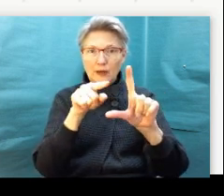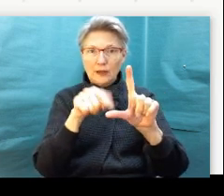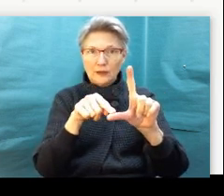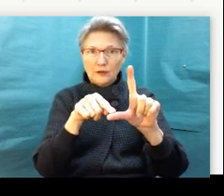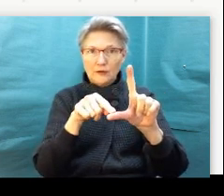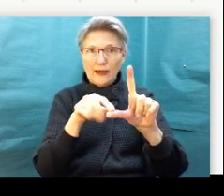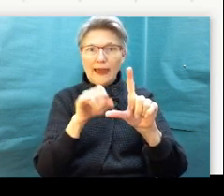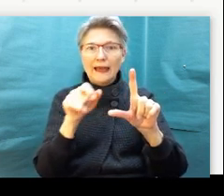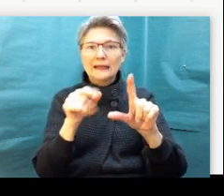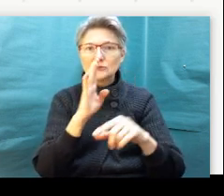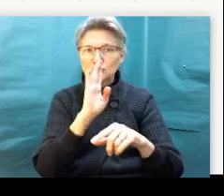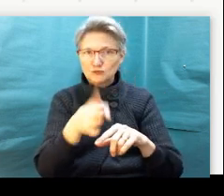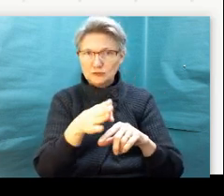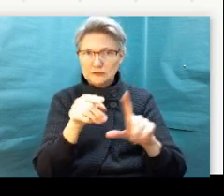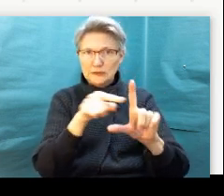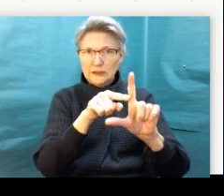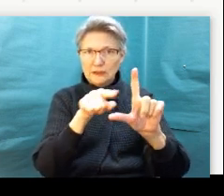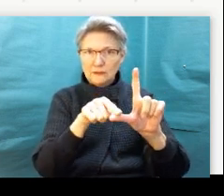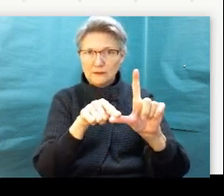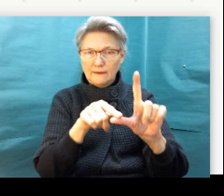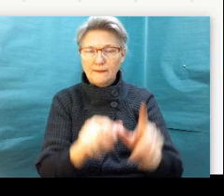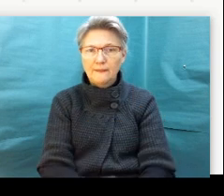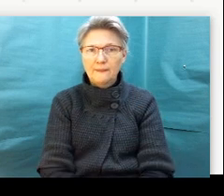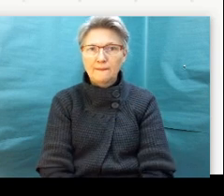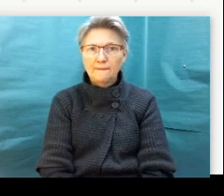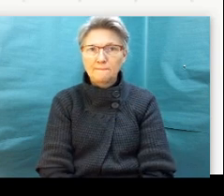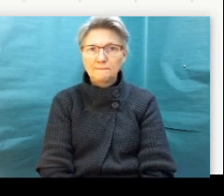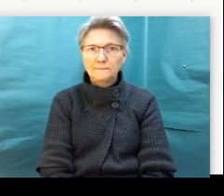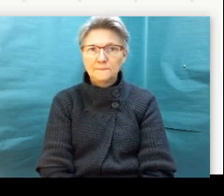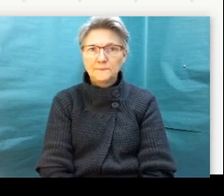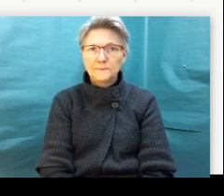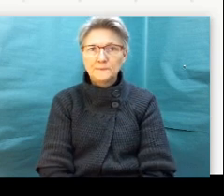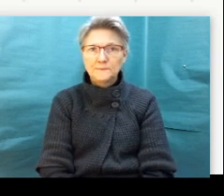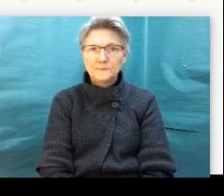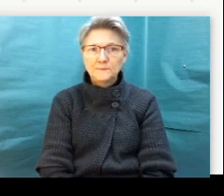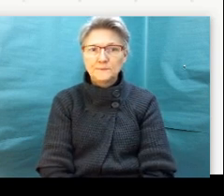have our straight angle.